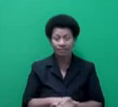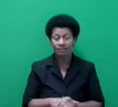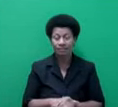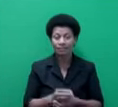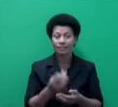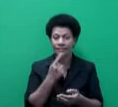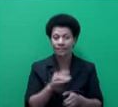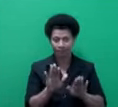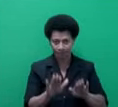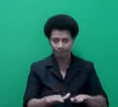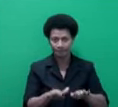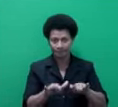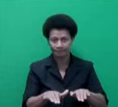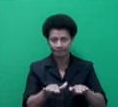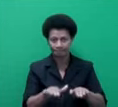Order.